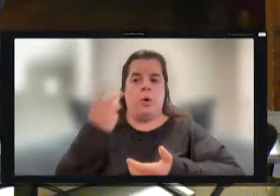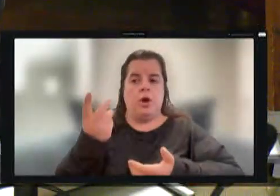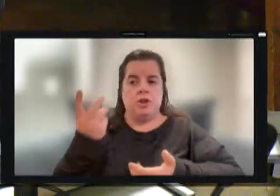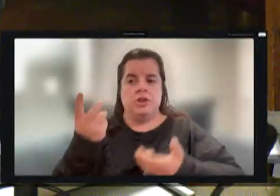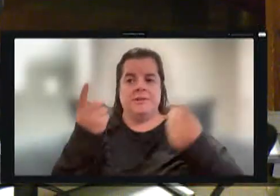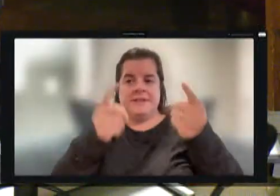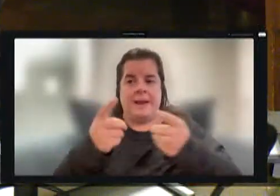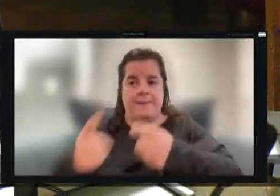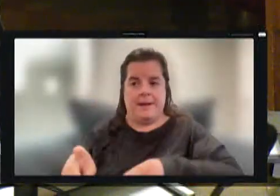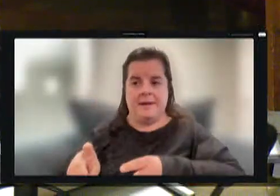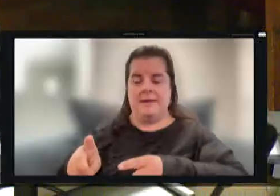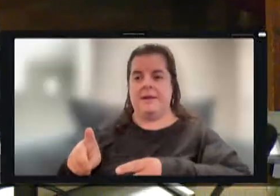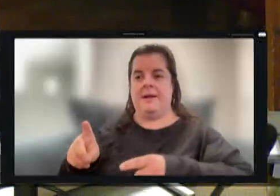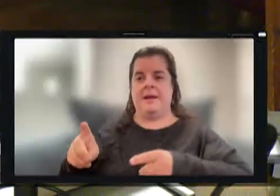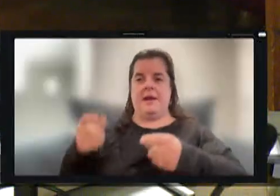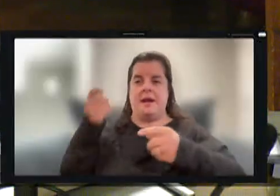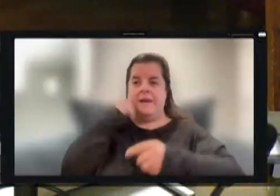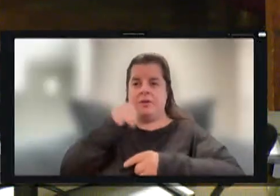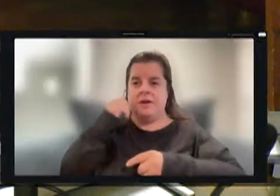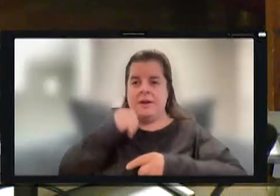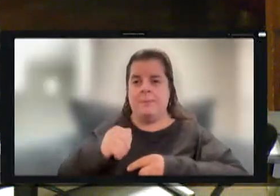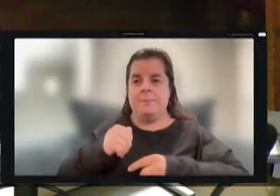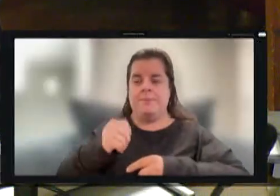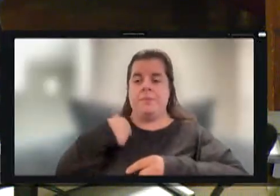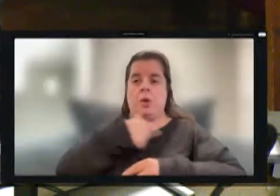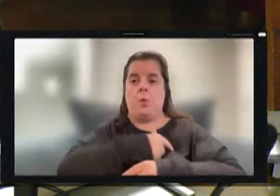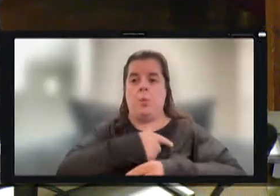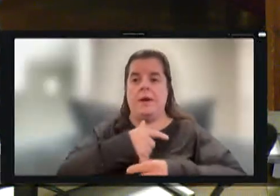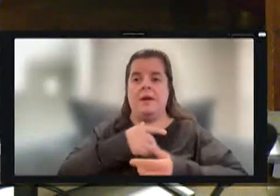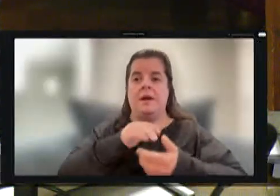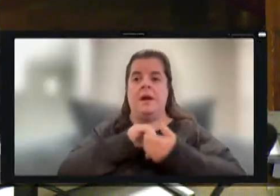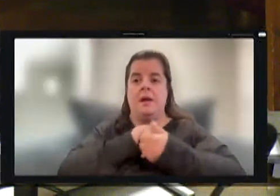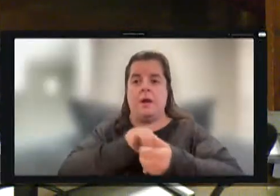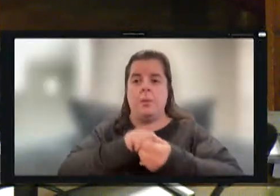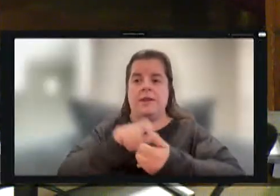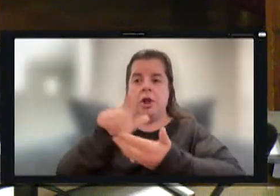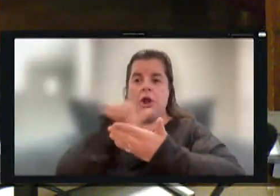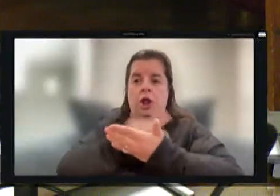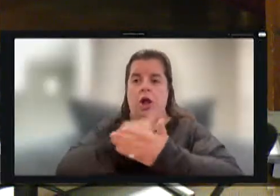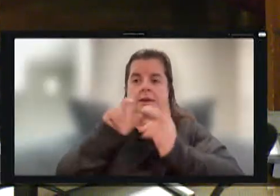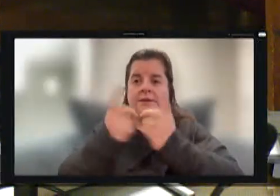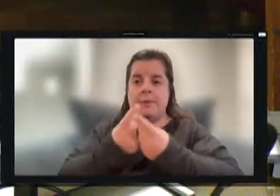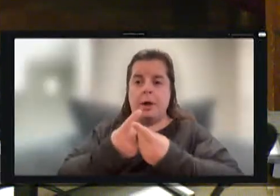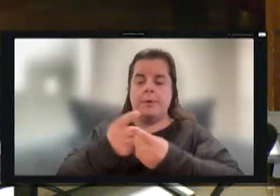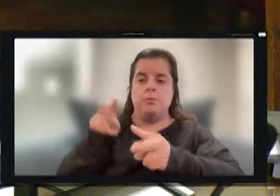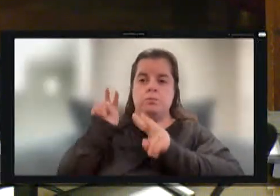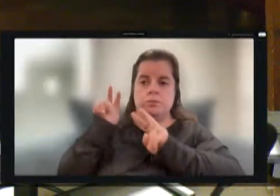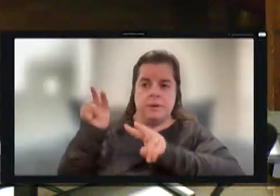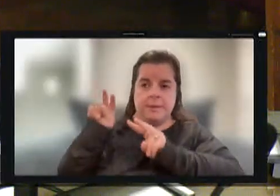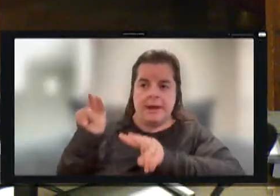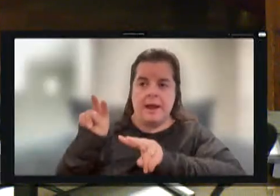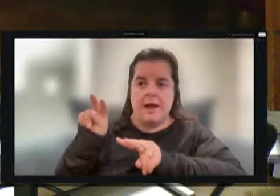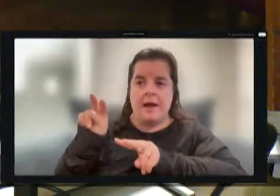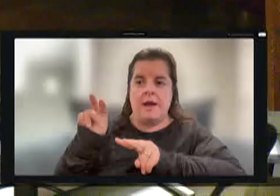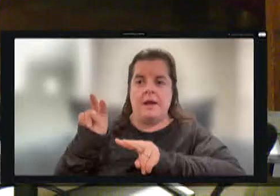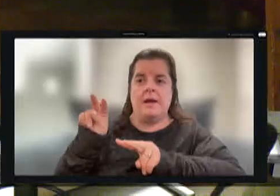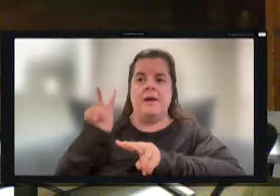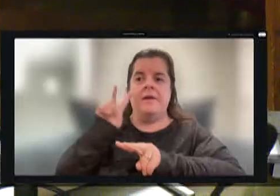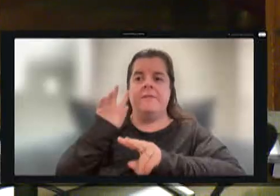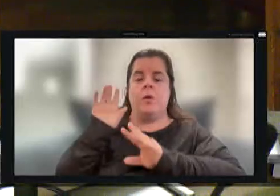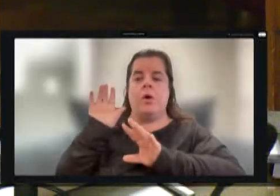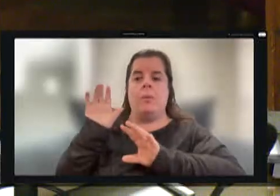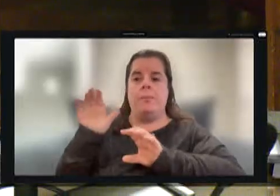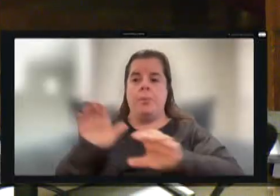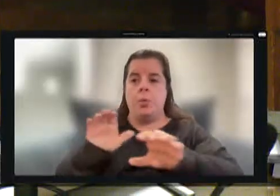unfolding daily. And so we have been, along with our law department, keeping an eye on movements of what is